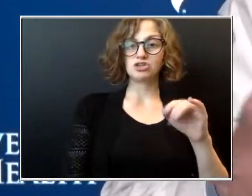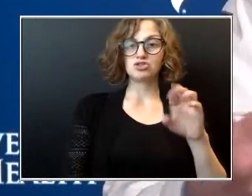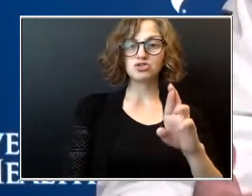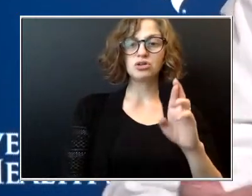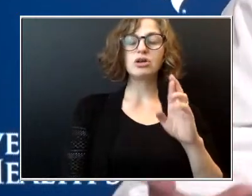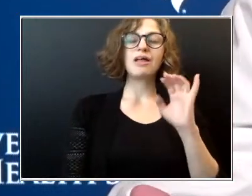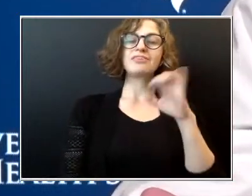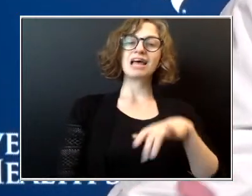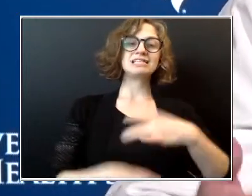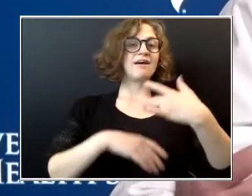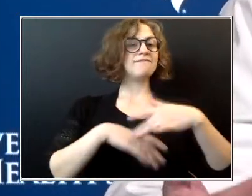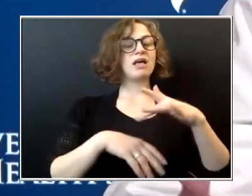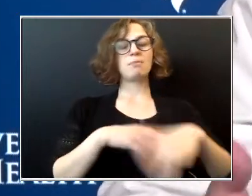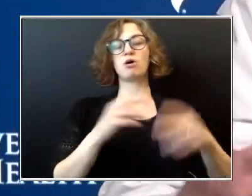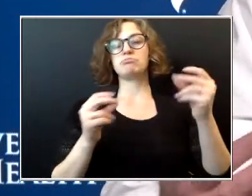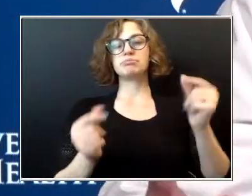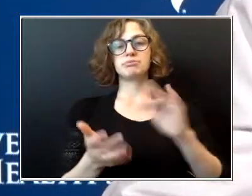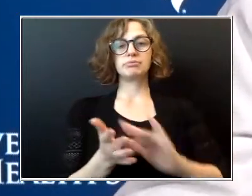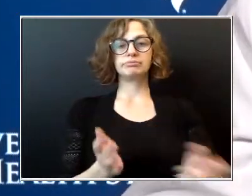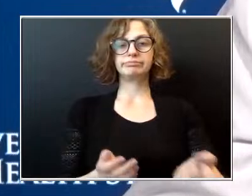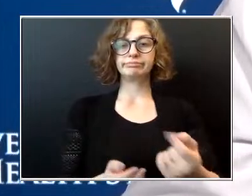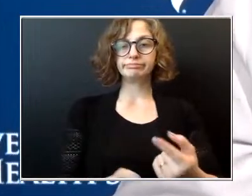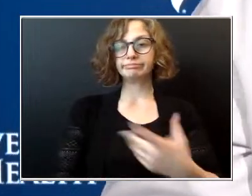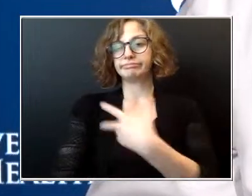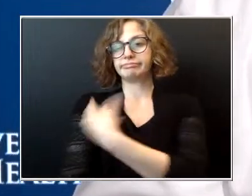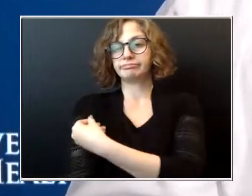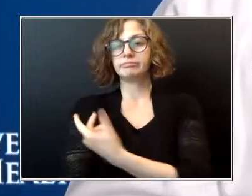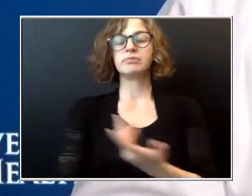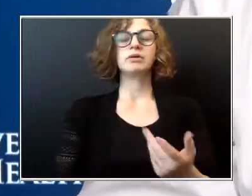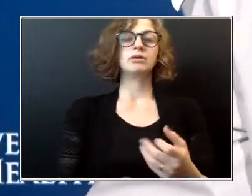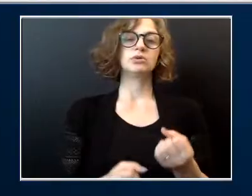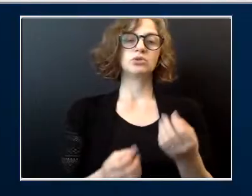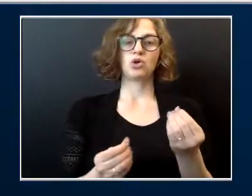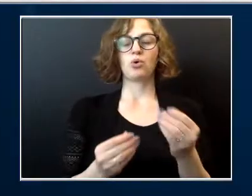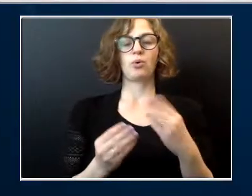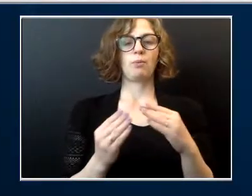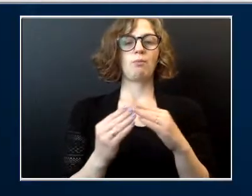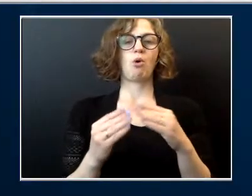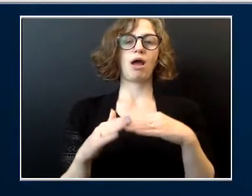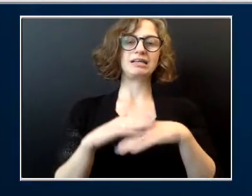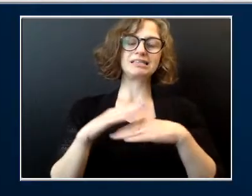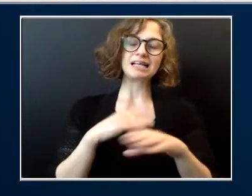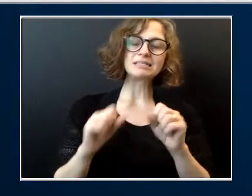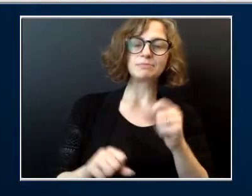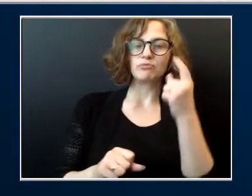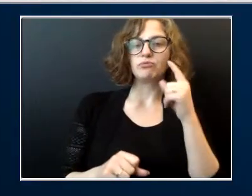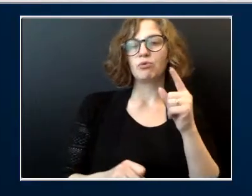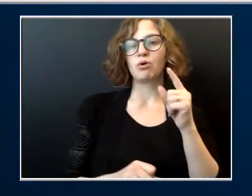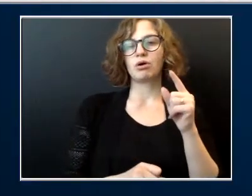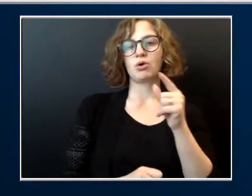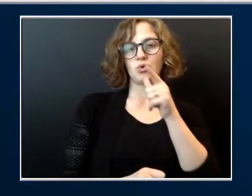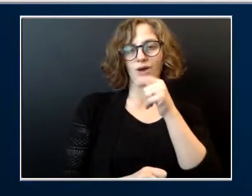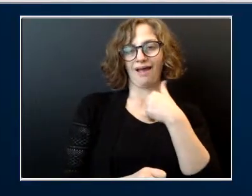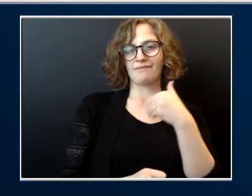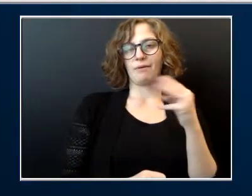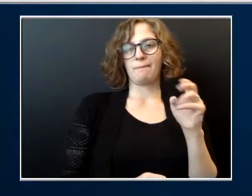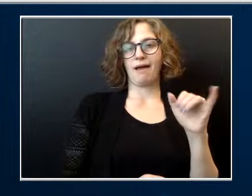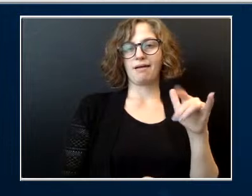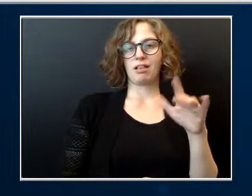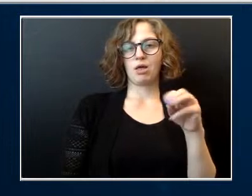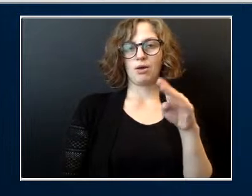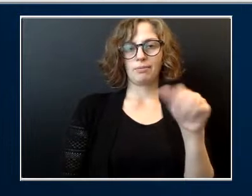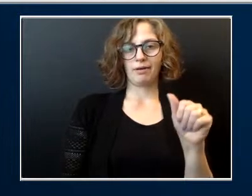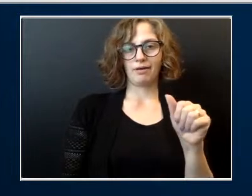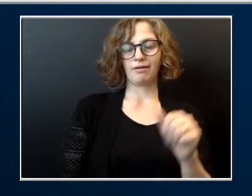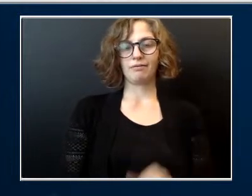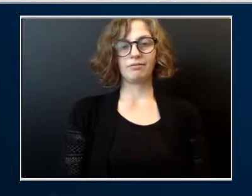kind of like make it more easier and accessible for myeloma patients. And so, do you have any drug that you're working on you think is going to come to market soon, or can you even say anything